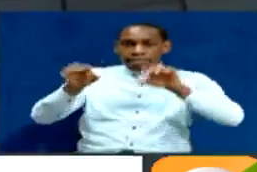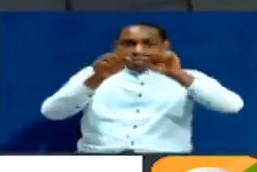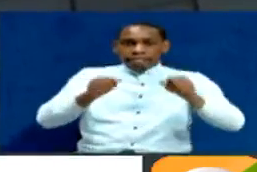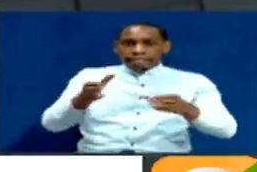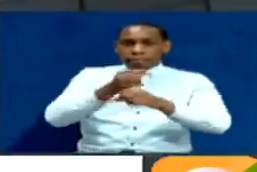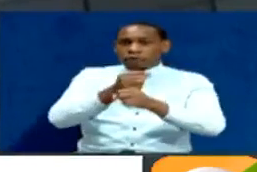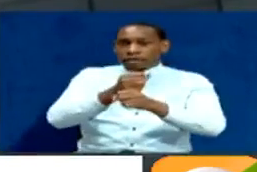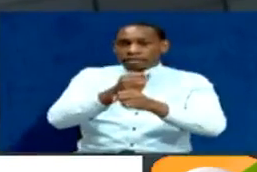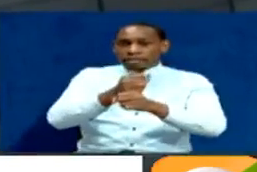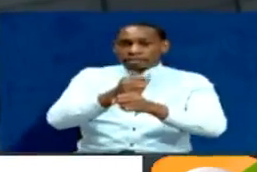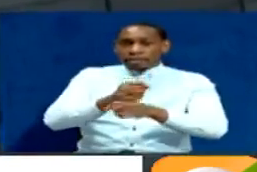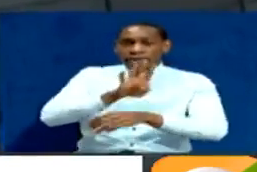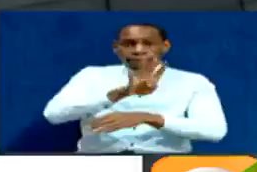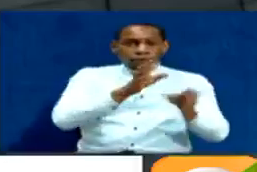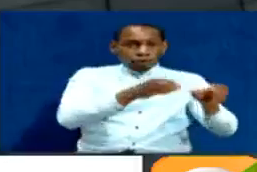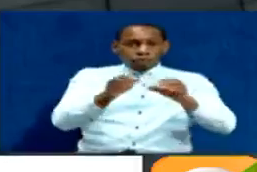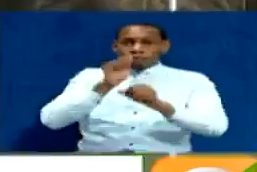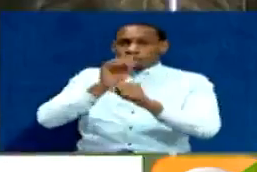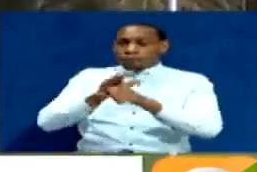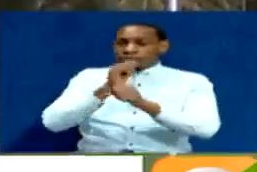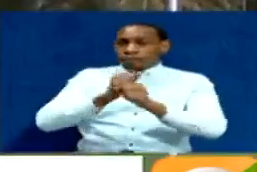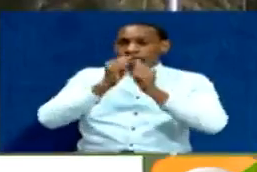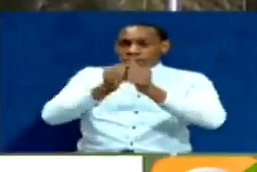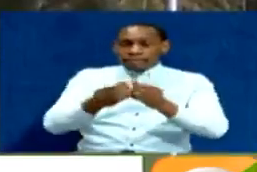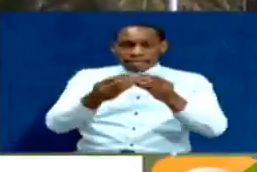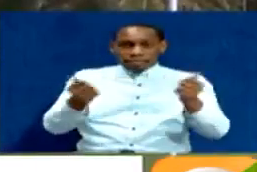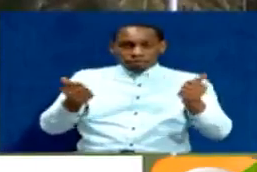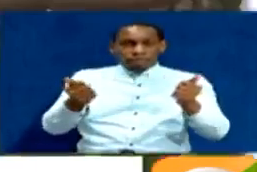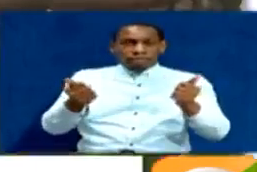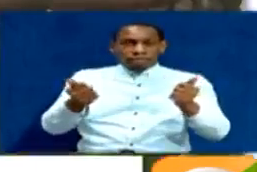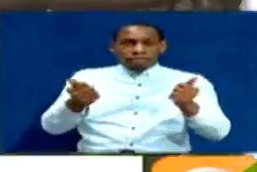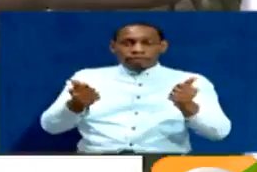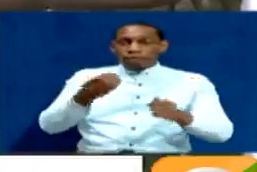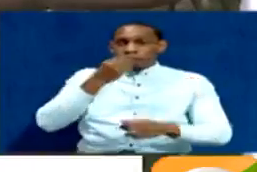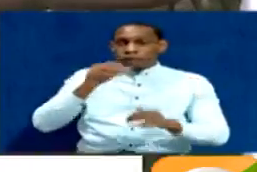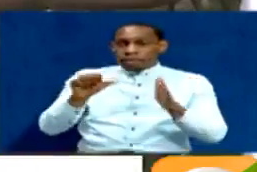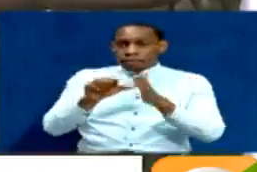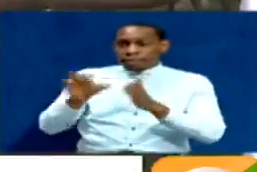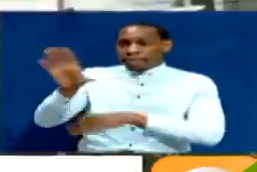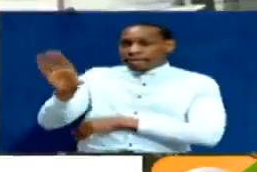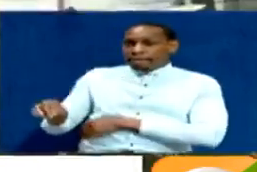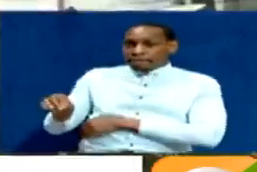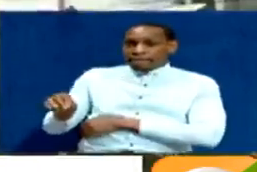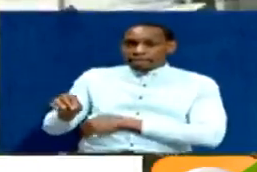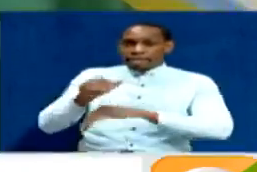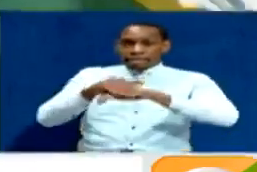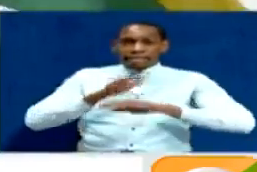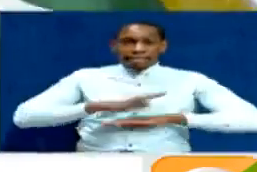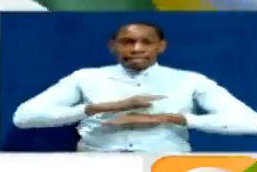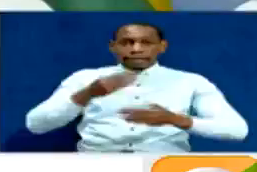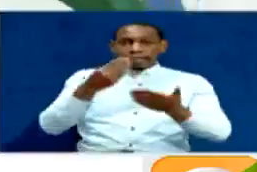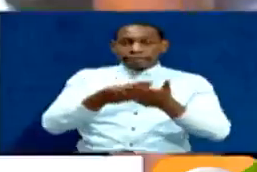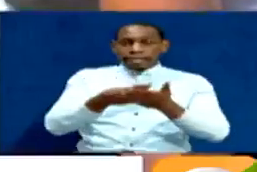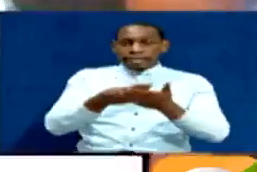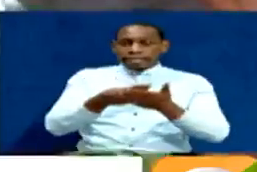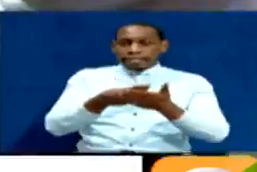Organization. The four entities have pledged to work closely in addressing rising hunger issues in the continent to secure adequate financing